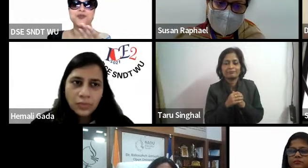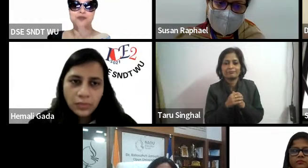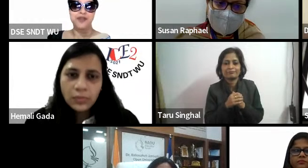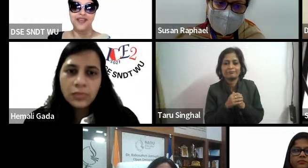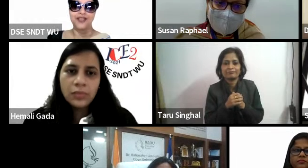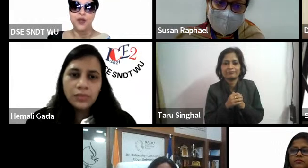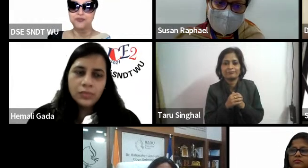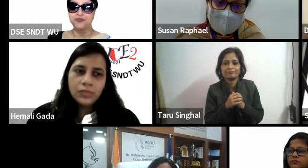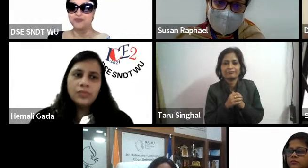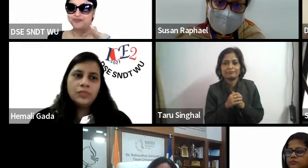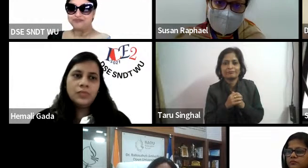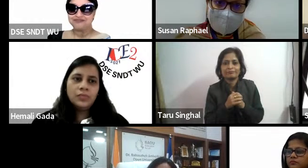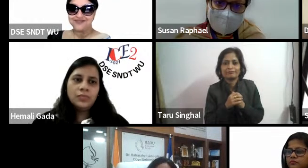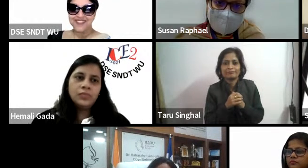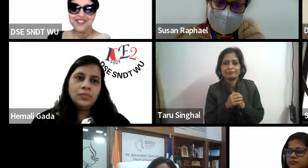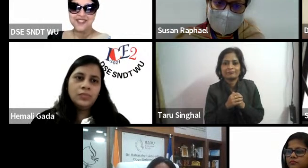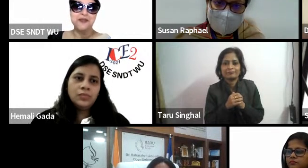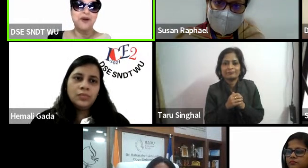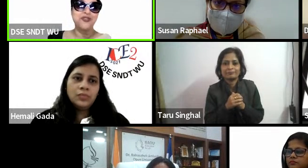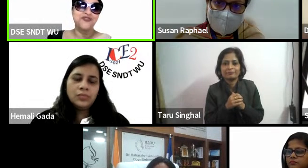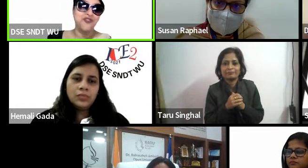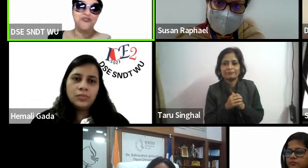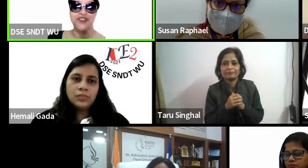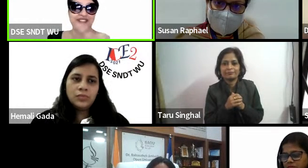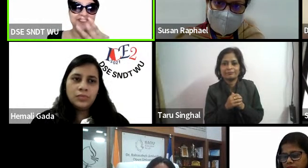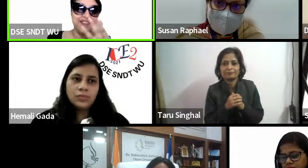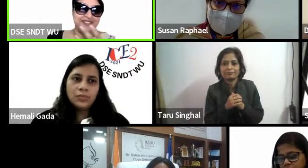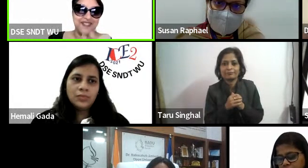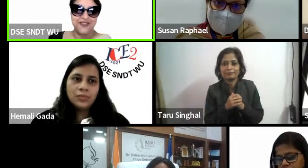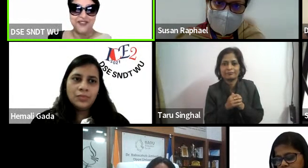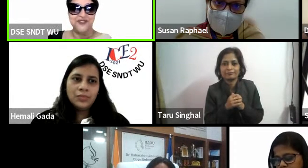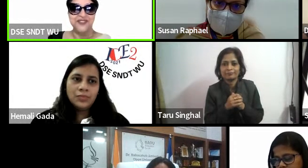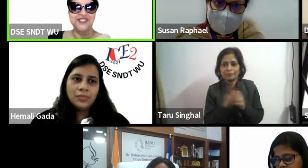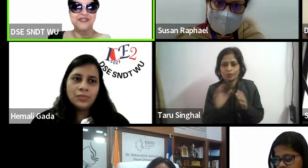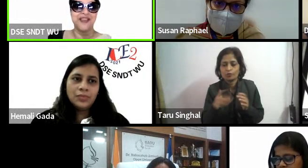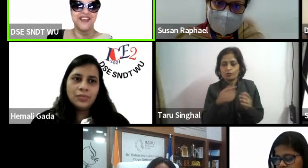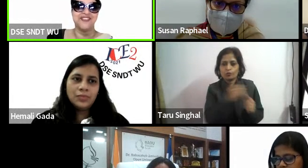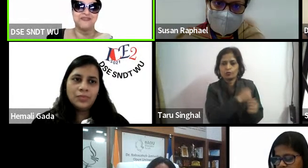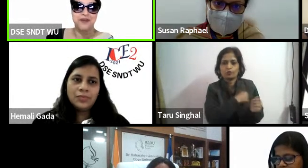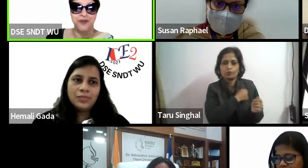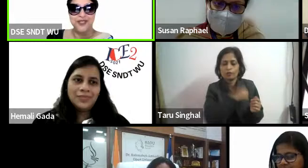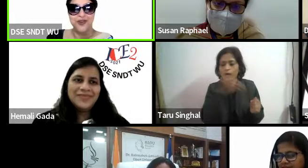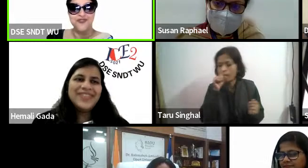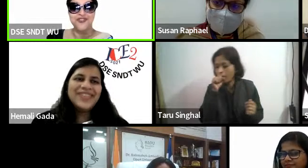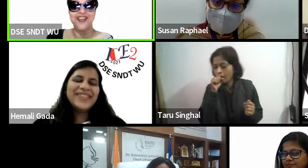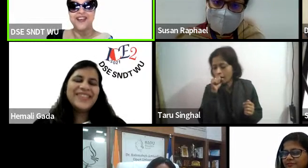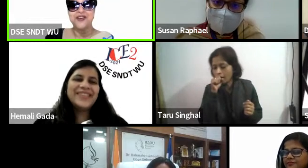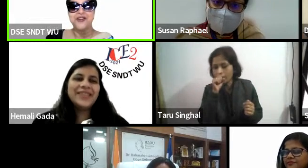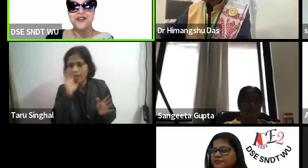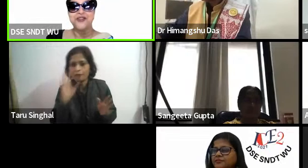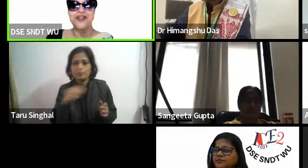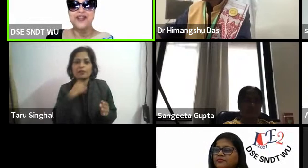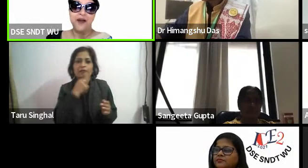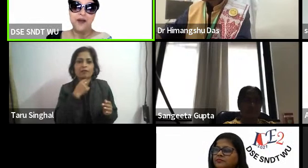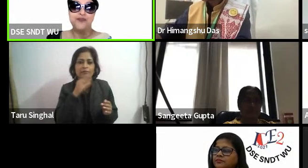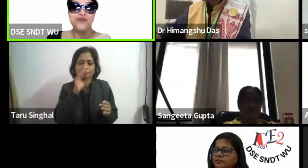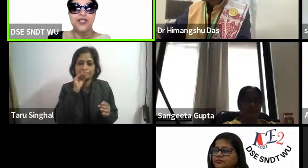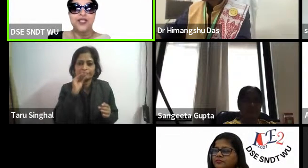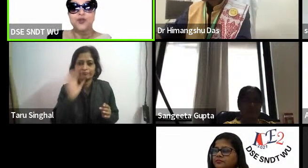Please excuse me, I got a sudden bout of coughing and that's kind of set my voice off.